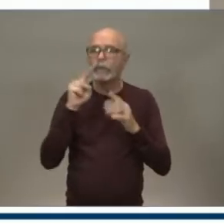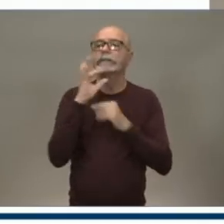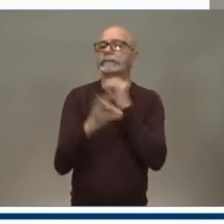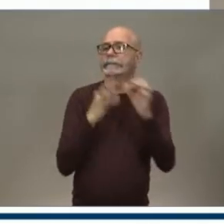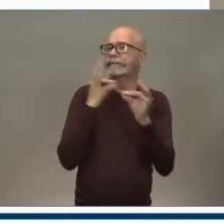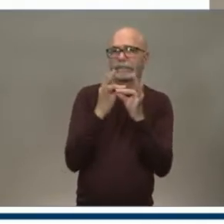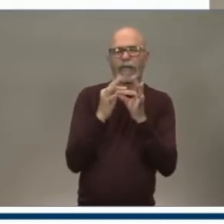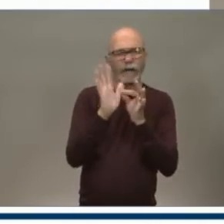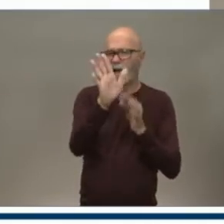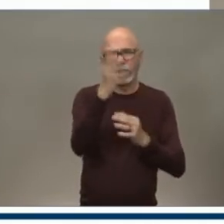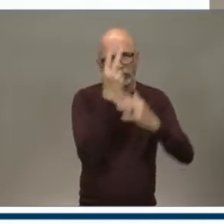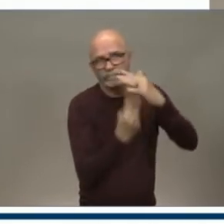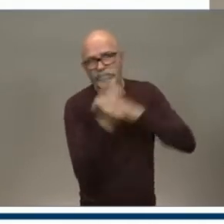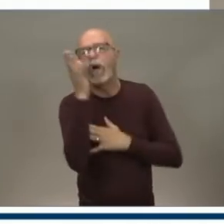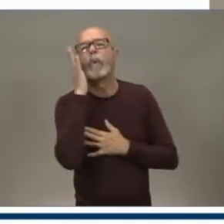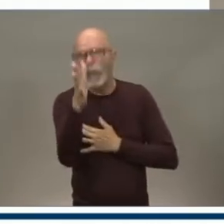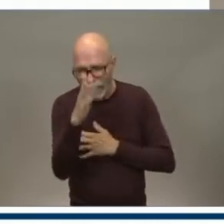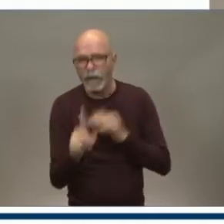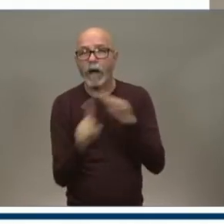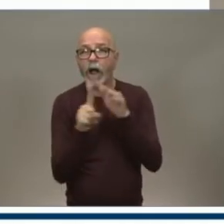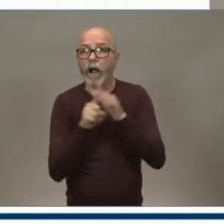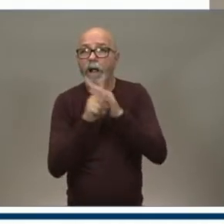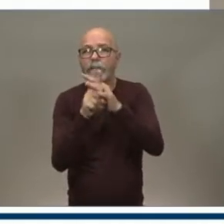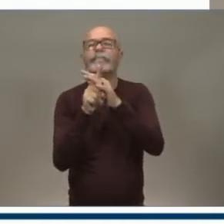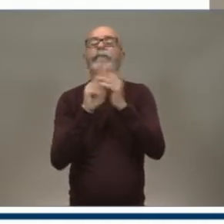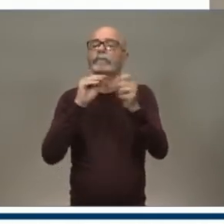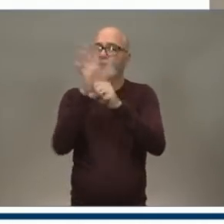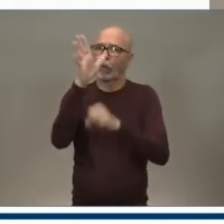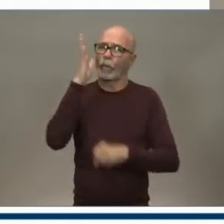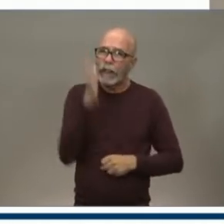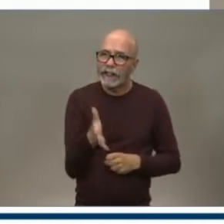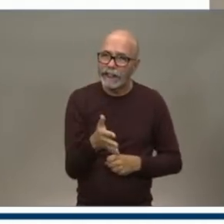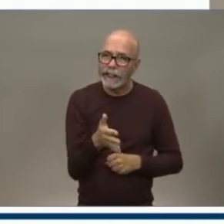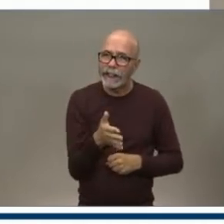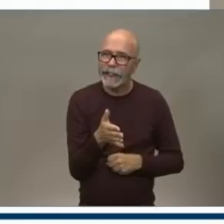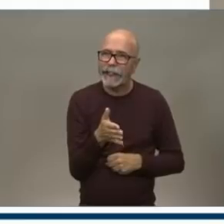focus on the schools. I want to focus on keeping our community safe. Because if we